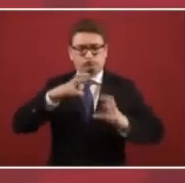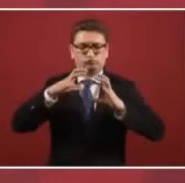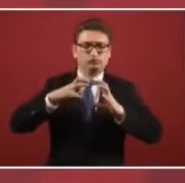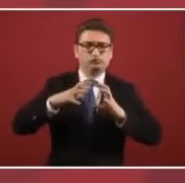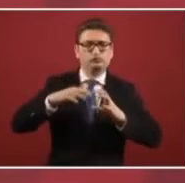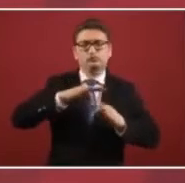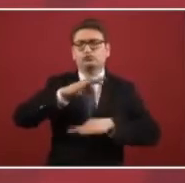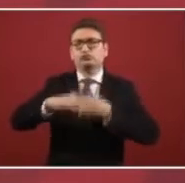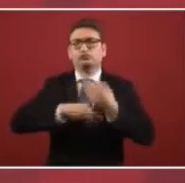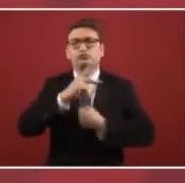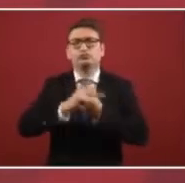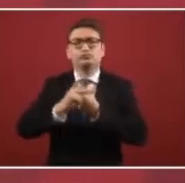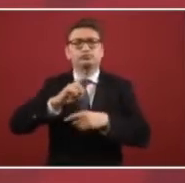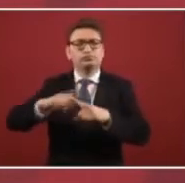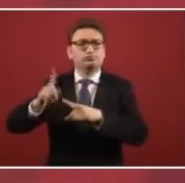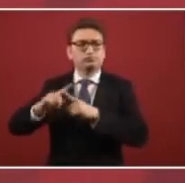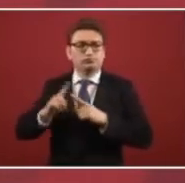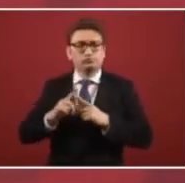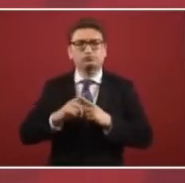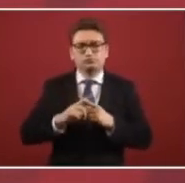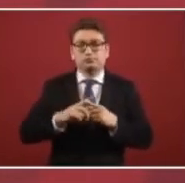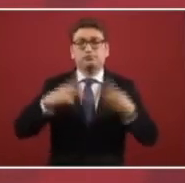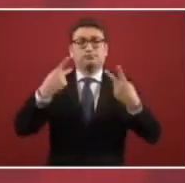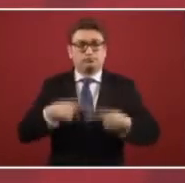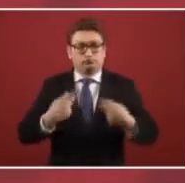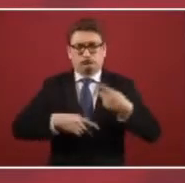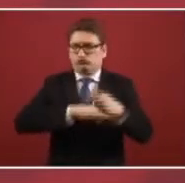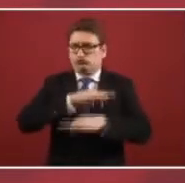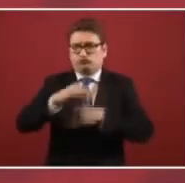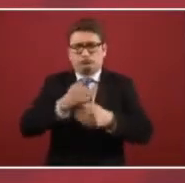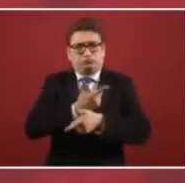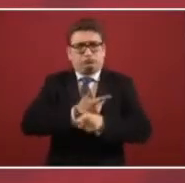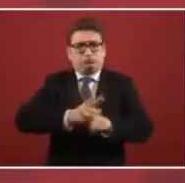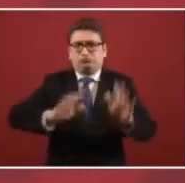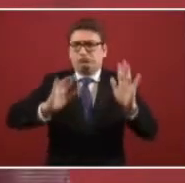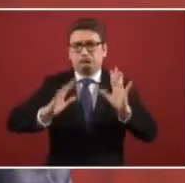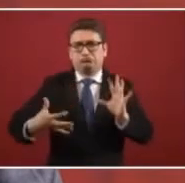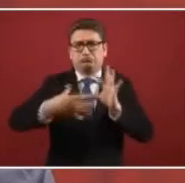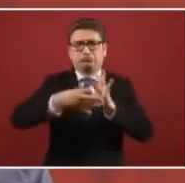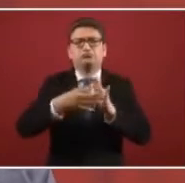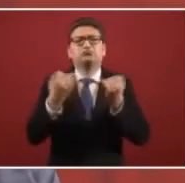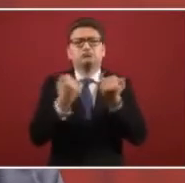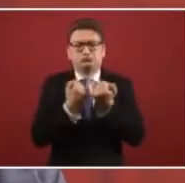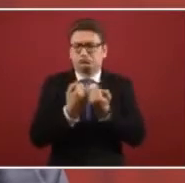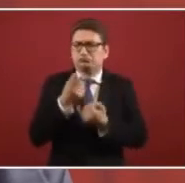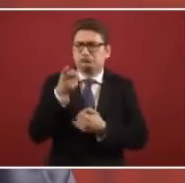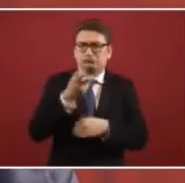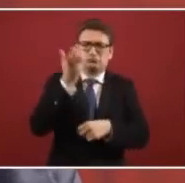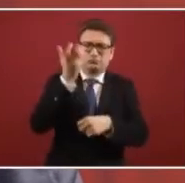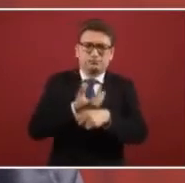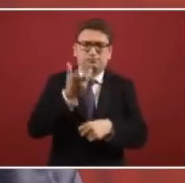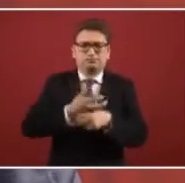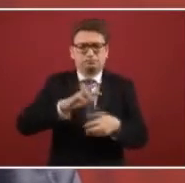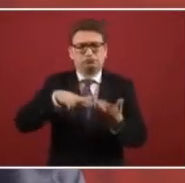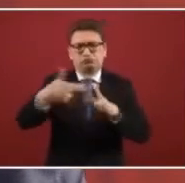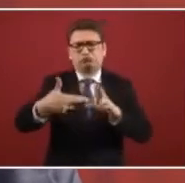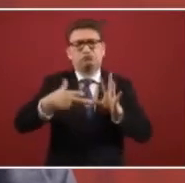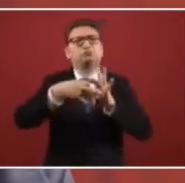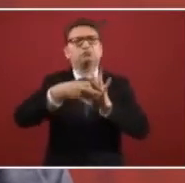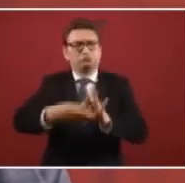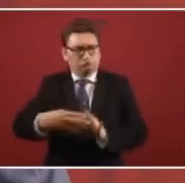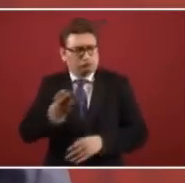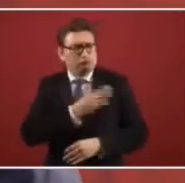circle and hug all the countries of the world, people of the world, and we want to have a good